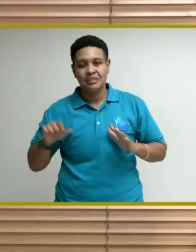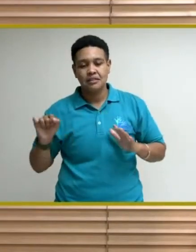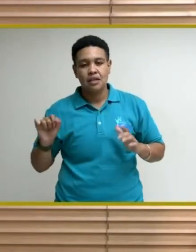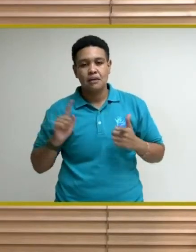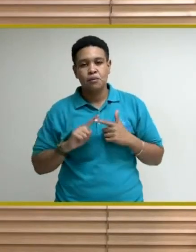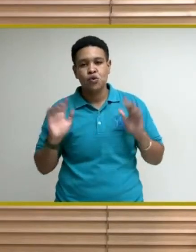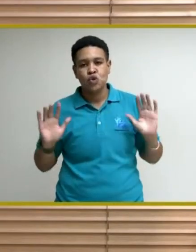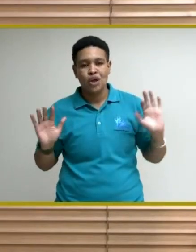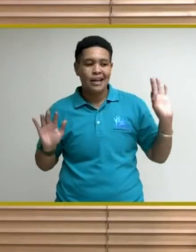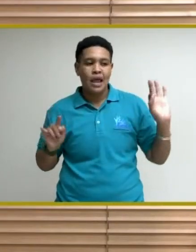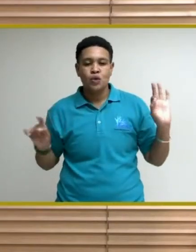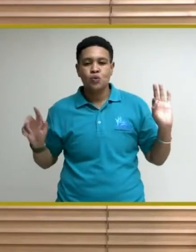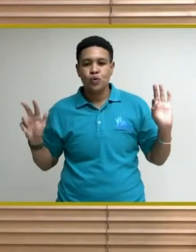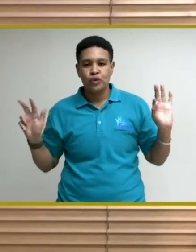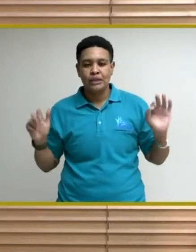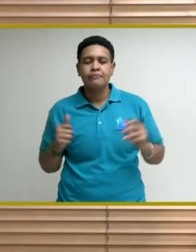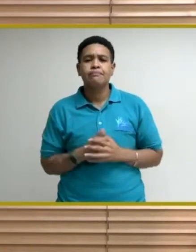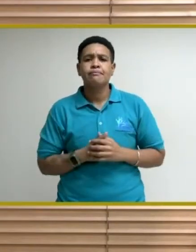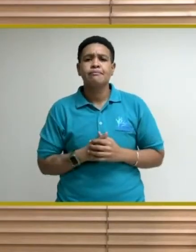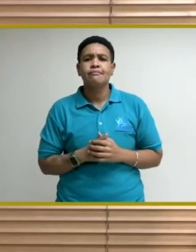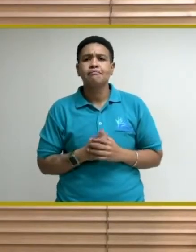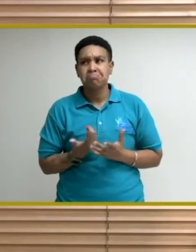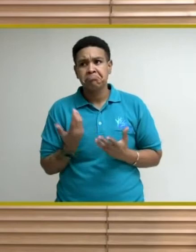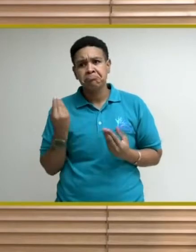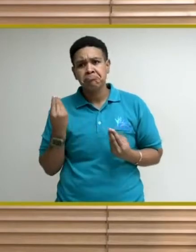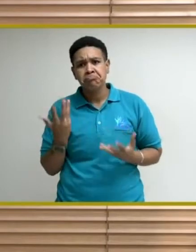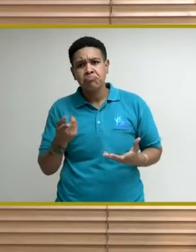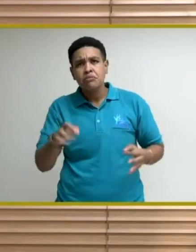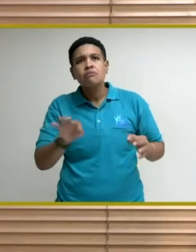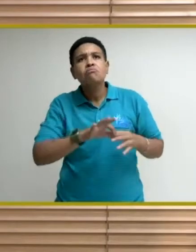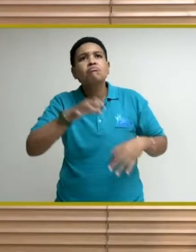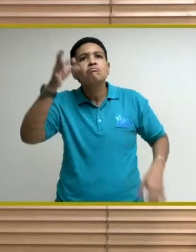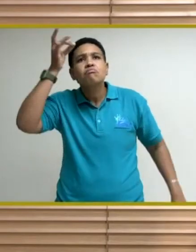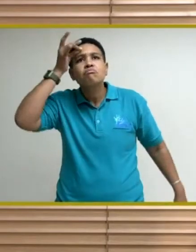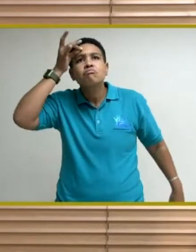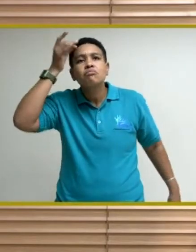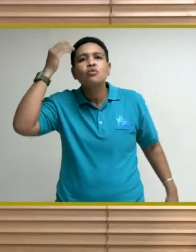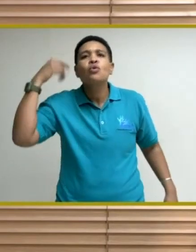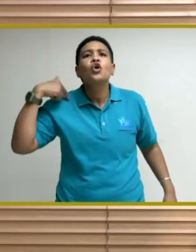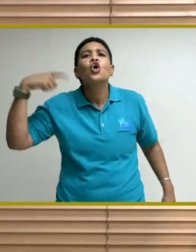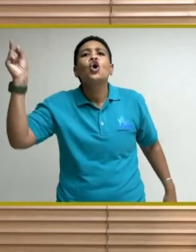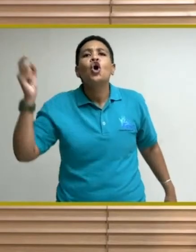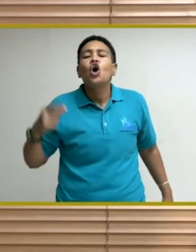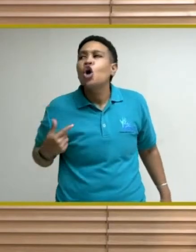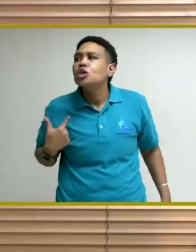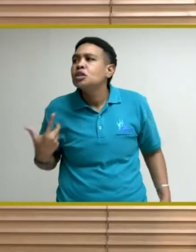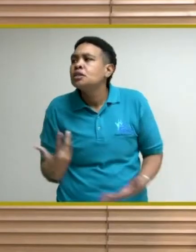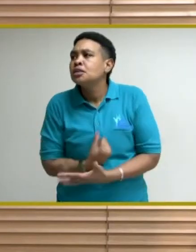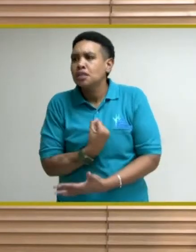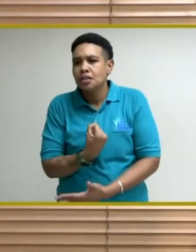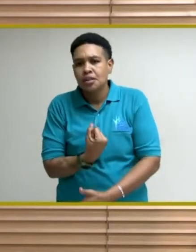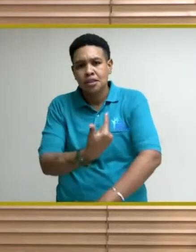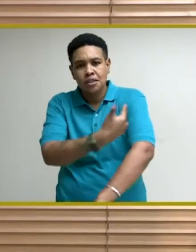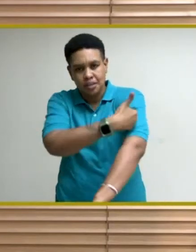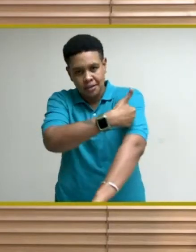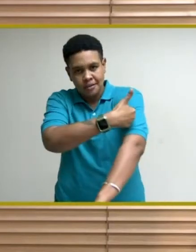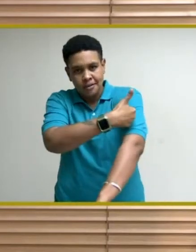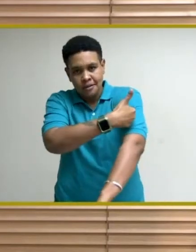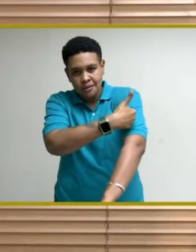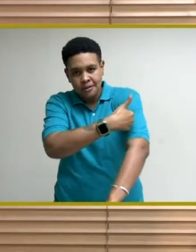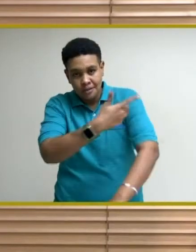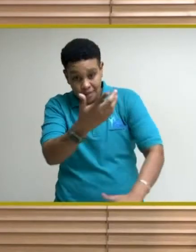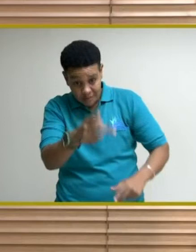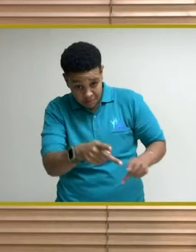Sunday. So those are important venues and dates and times for